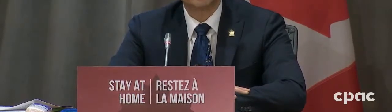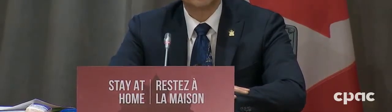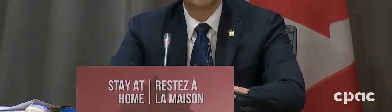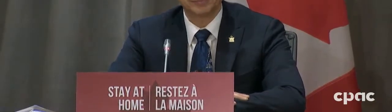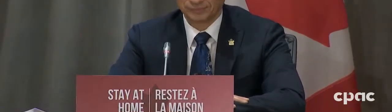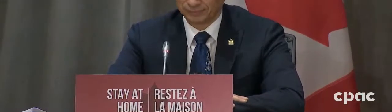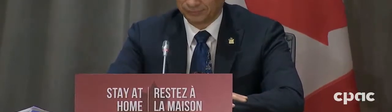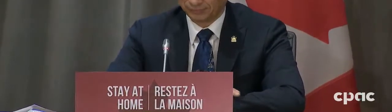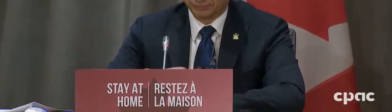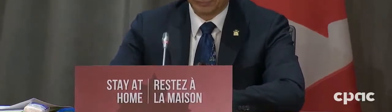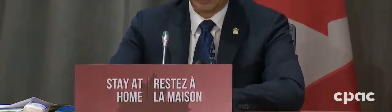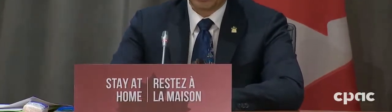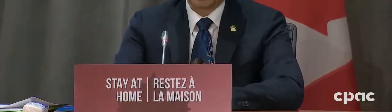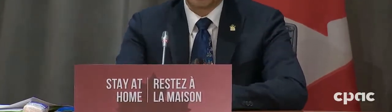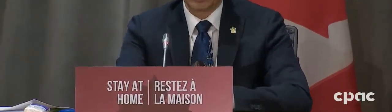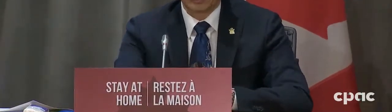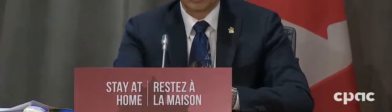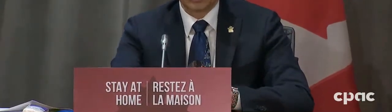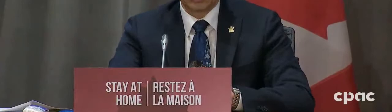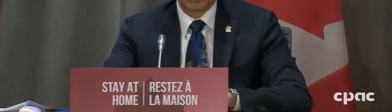pays.